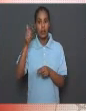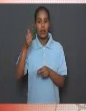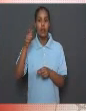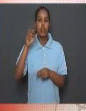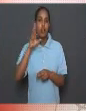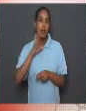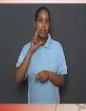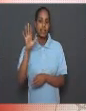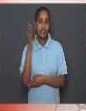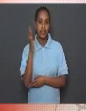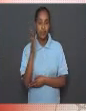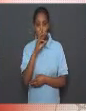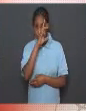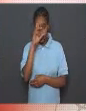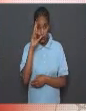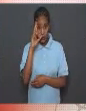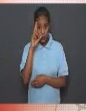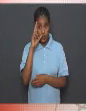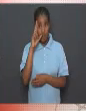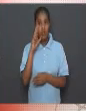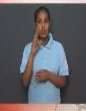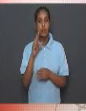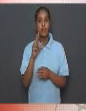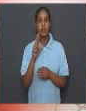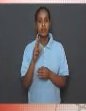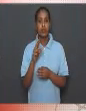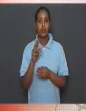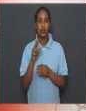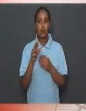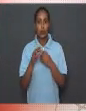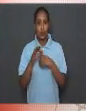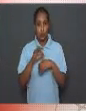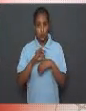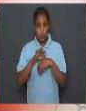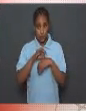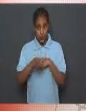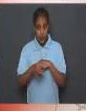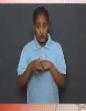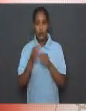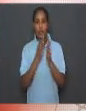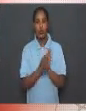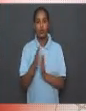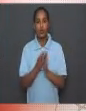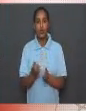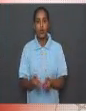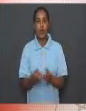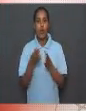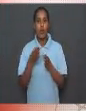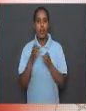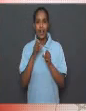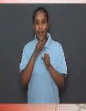tree, because it responds to being wounded by producing more